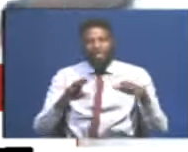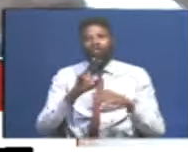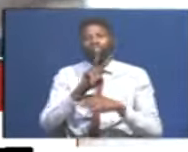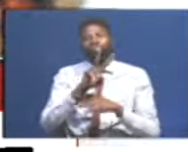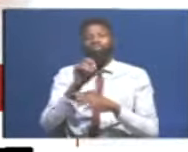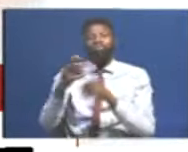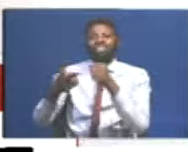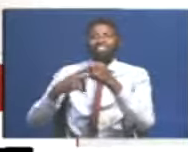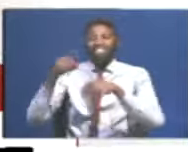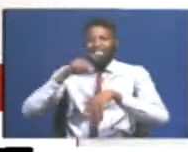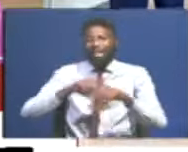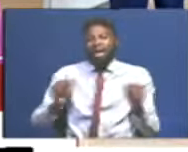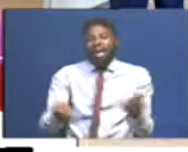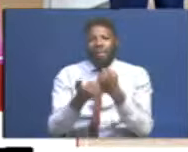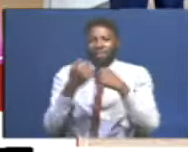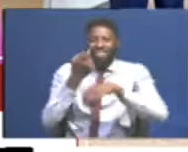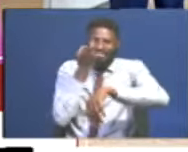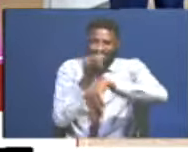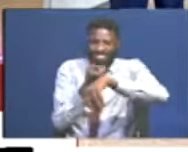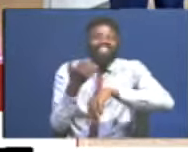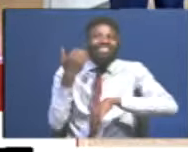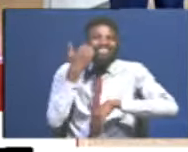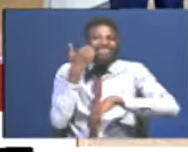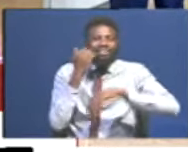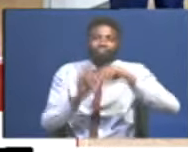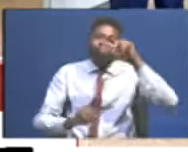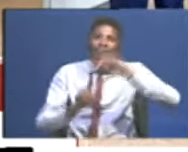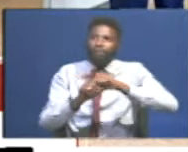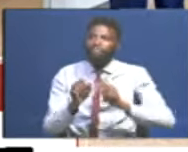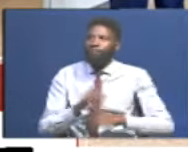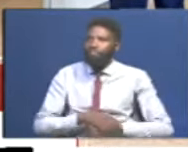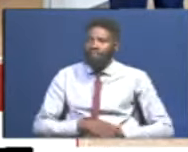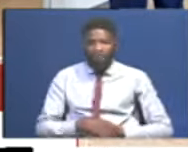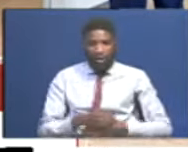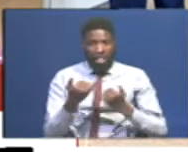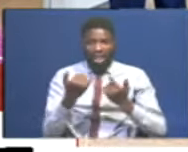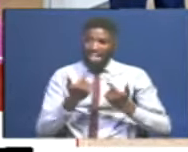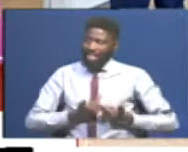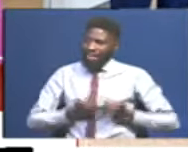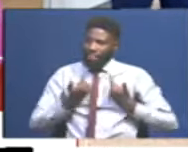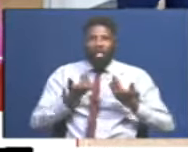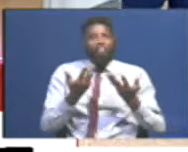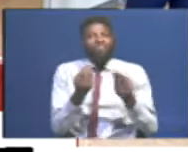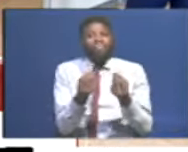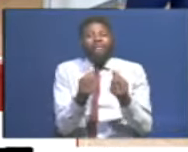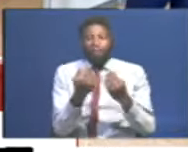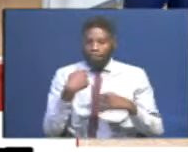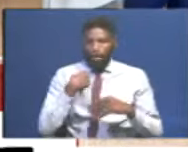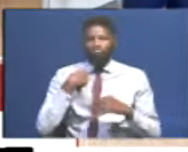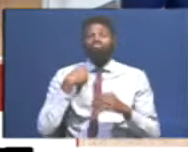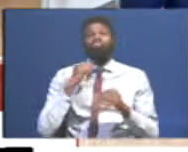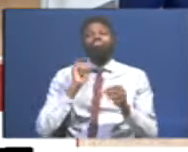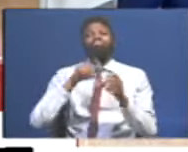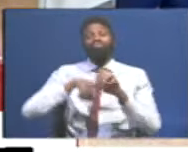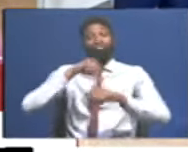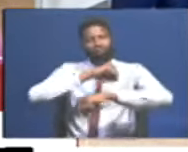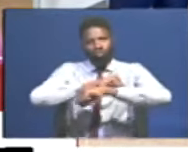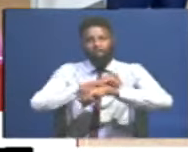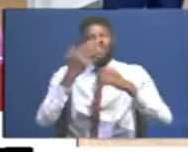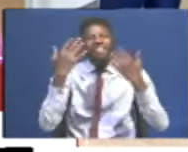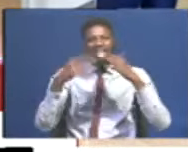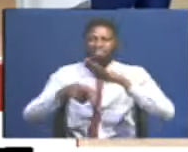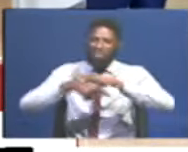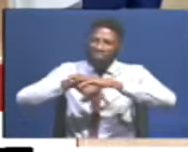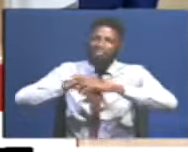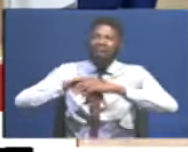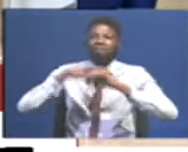developing a bone infection. And it has made life easy because I managed to go to school, both primary, secondary school and